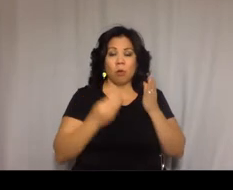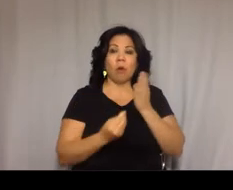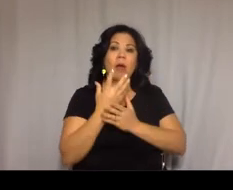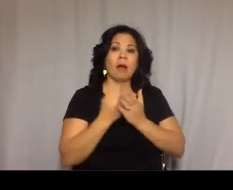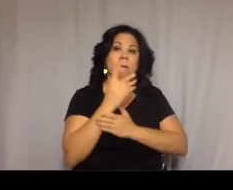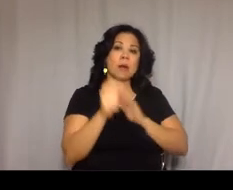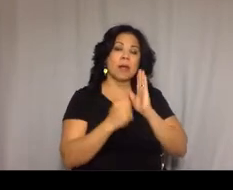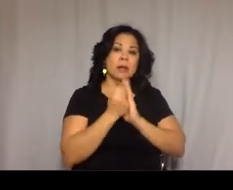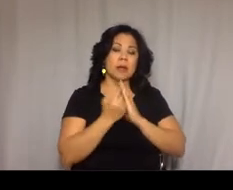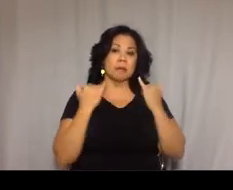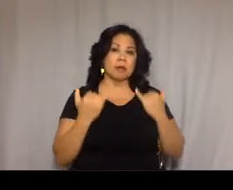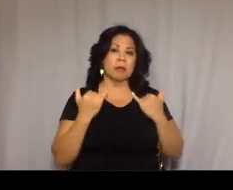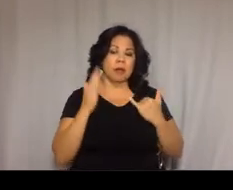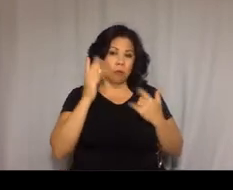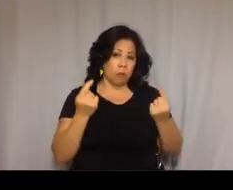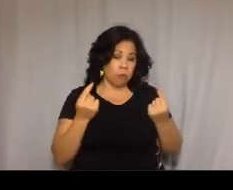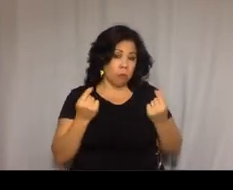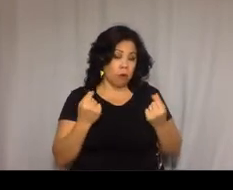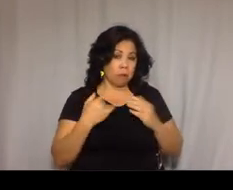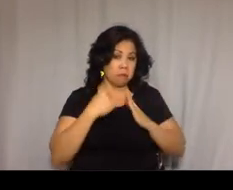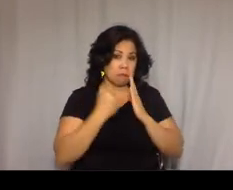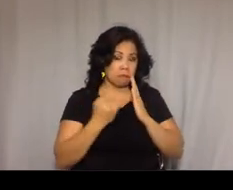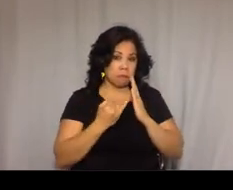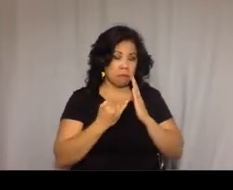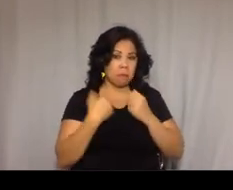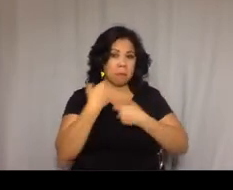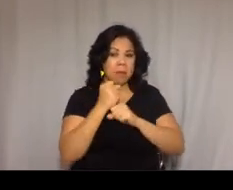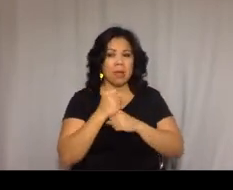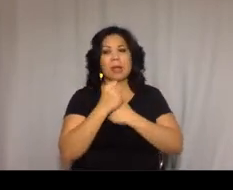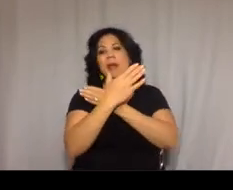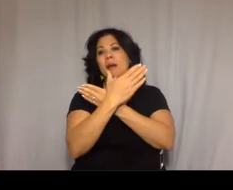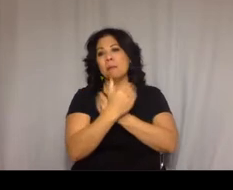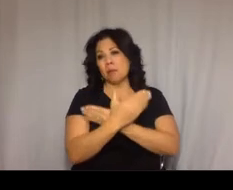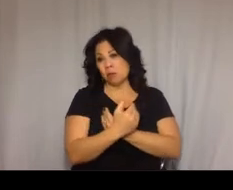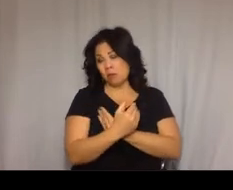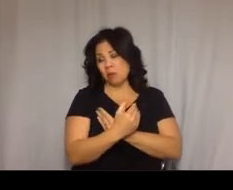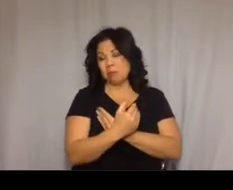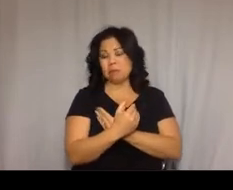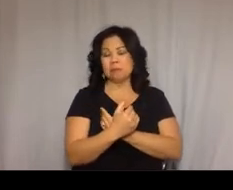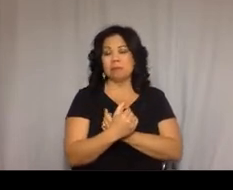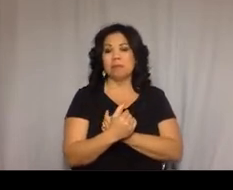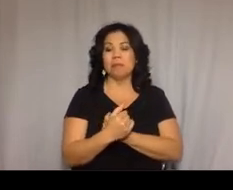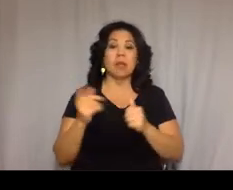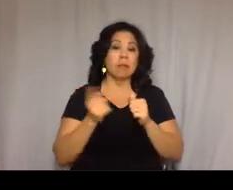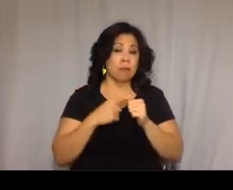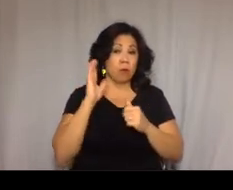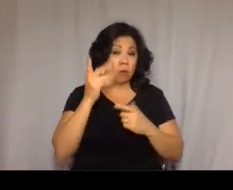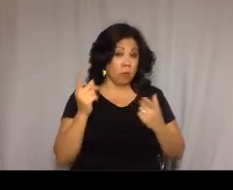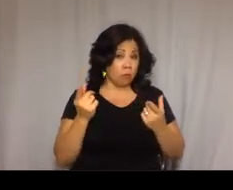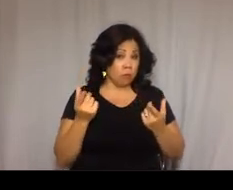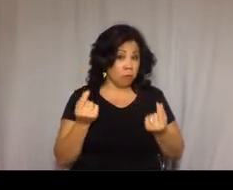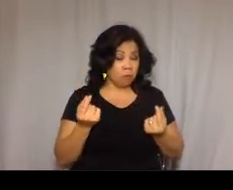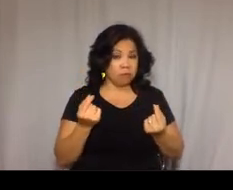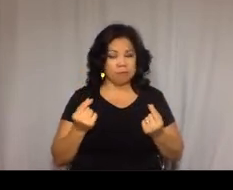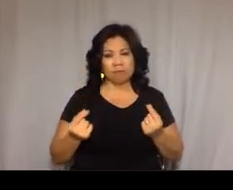And what we're going to do today is we're going to make a beautiful butterfly. So the first step of this project is